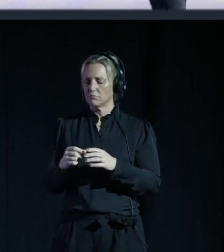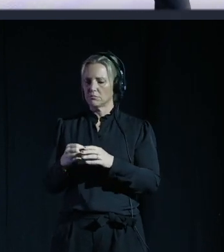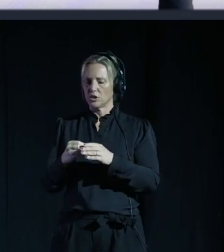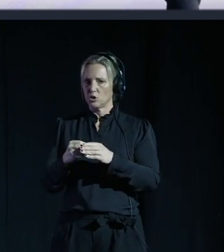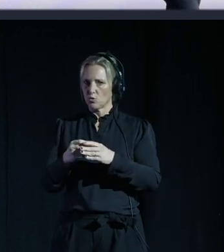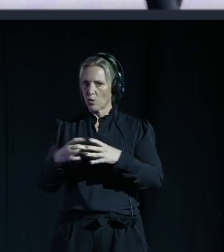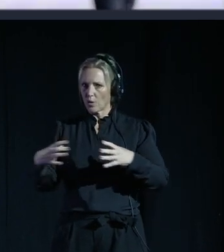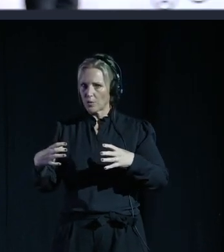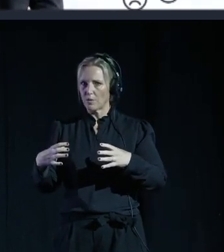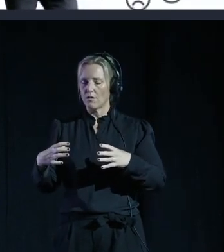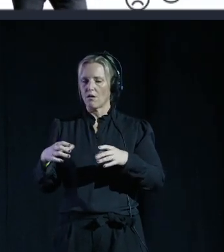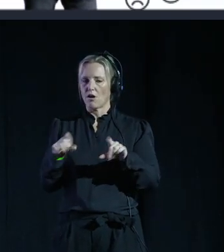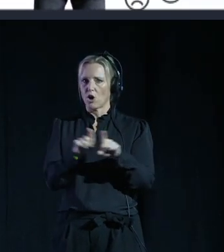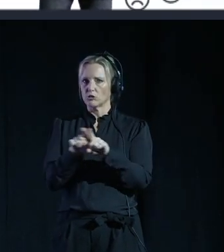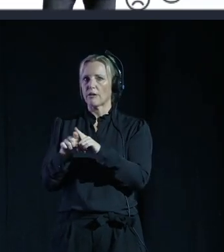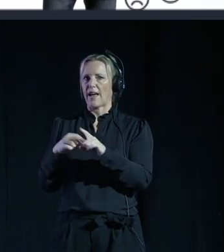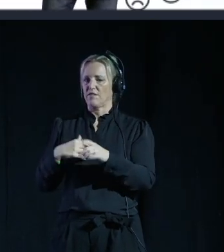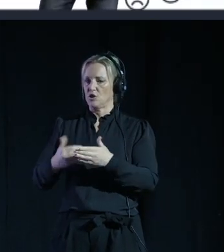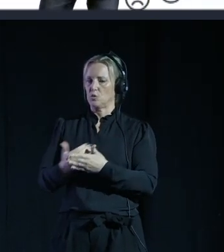scale.